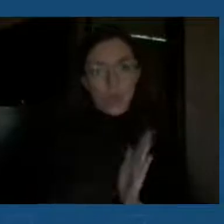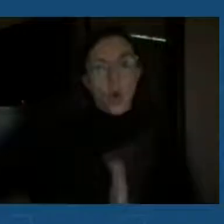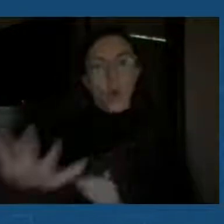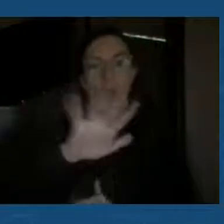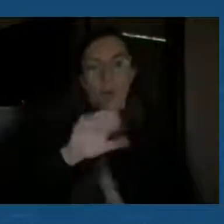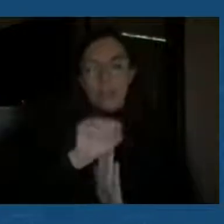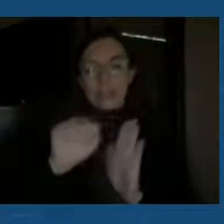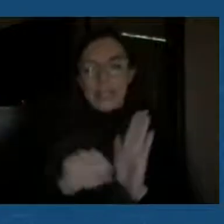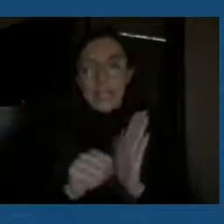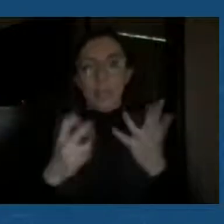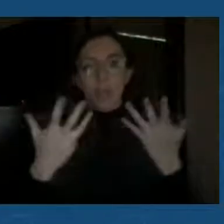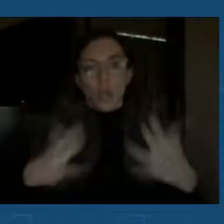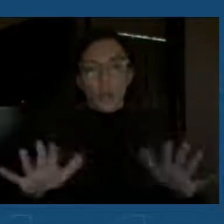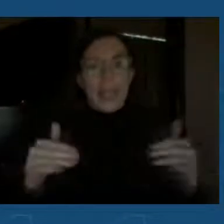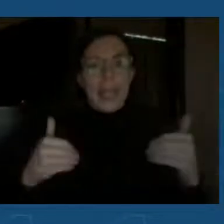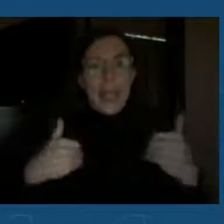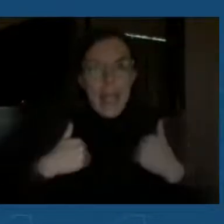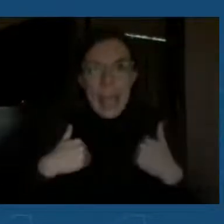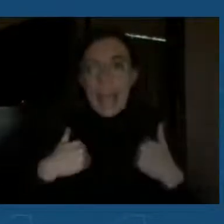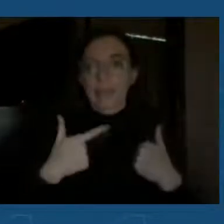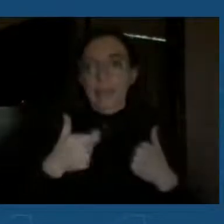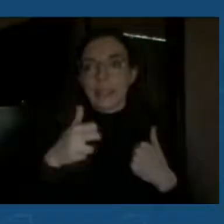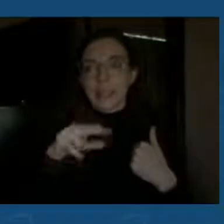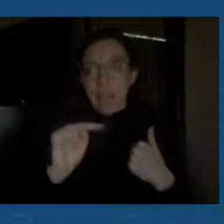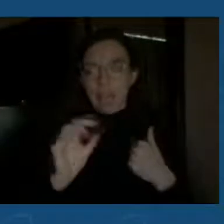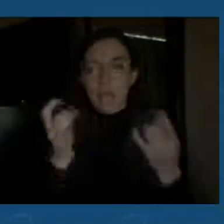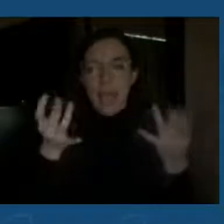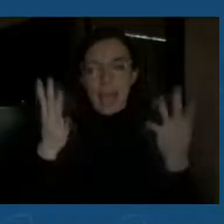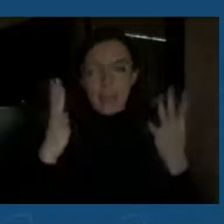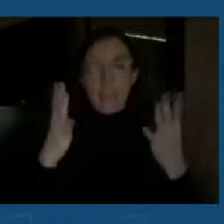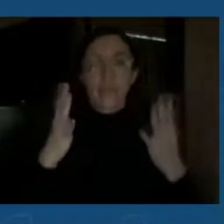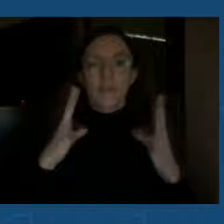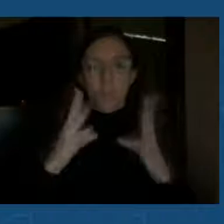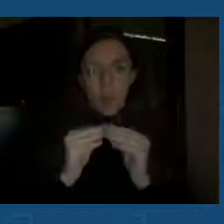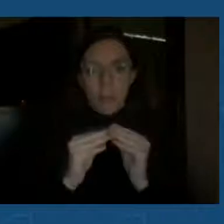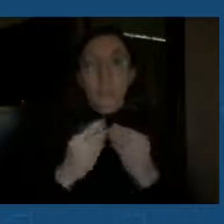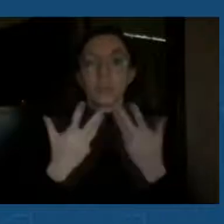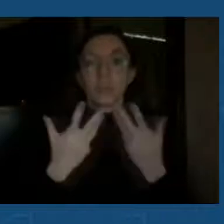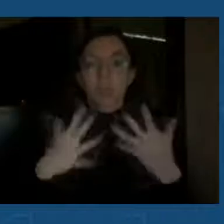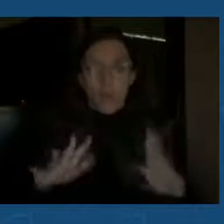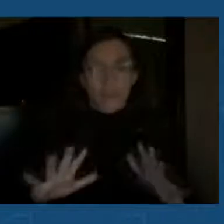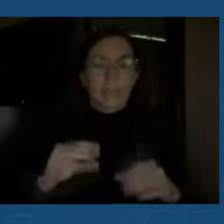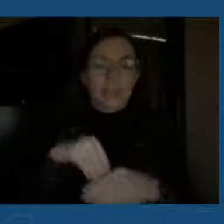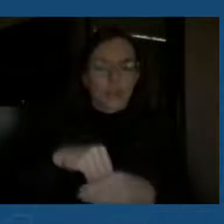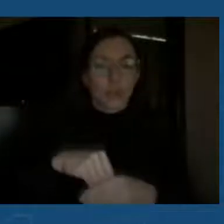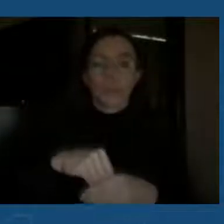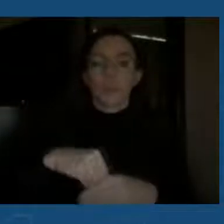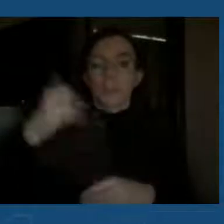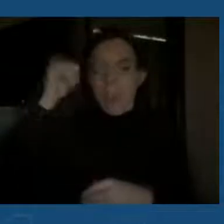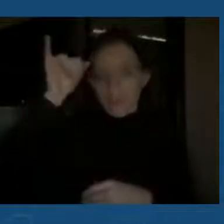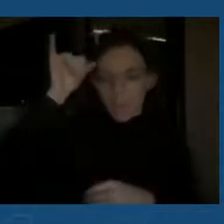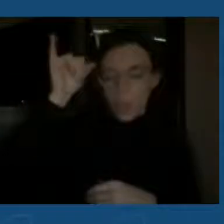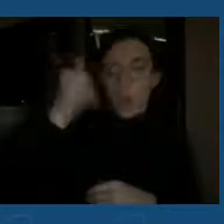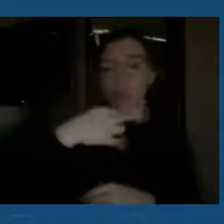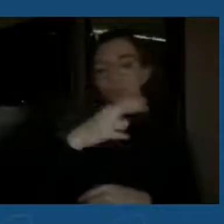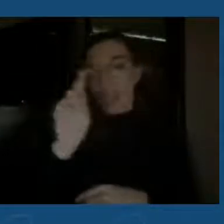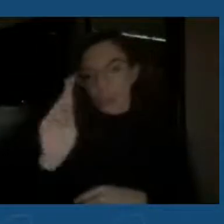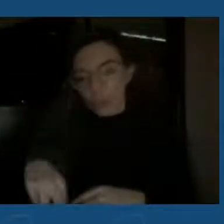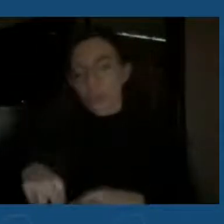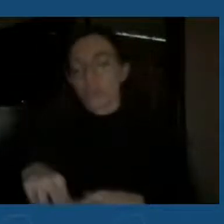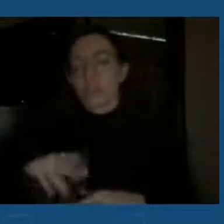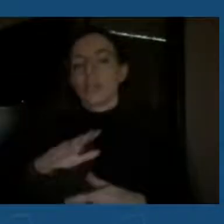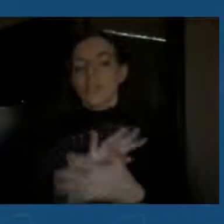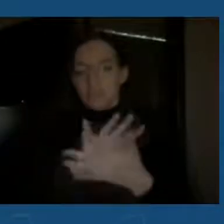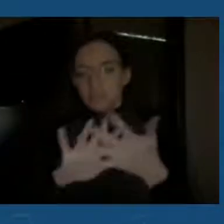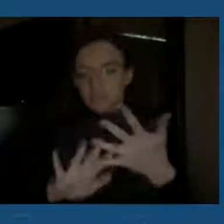violence forums. I did many last summer, but we're continuing. We've been to Brooklyn, we've been to Buffalo, Rochester, Yonkers, Mount Vernon, Newburgh